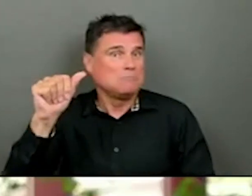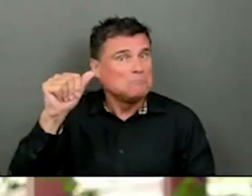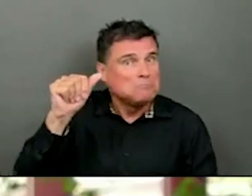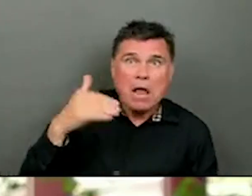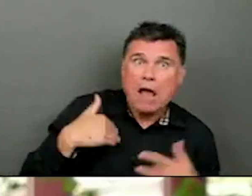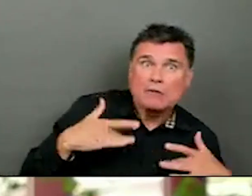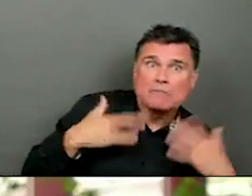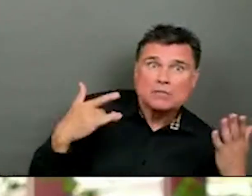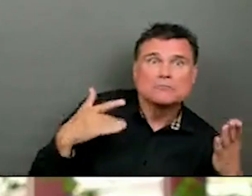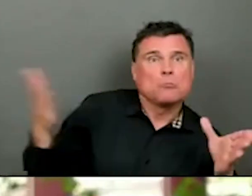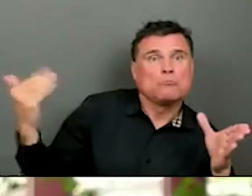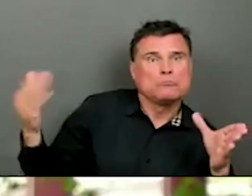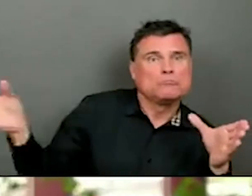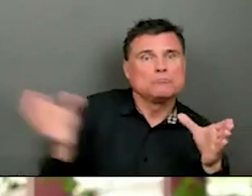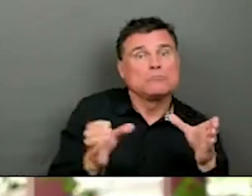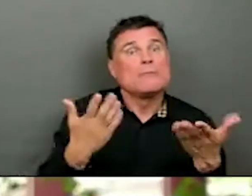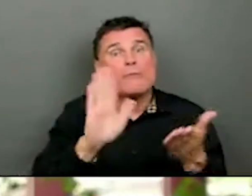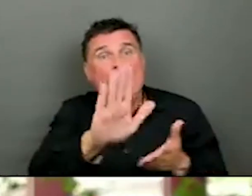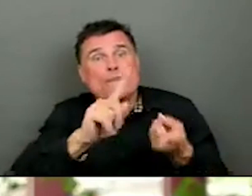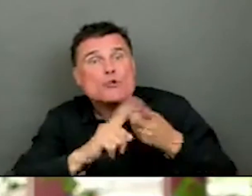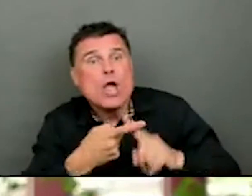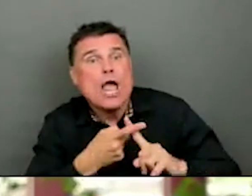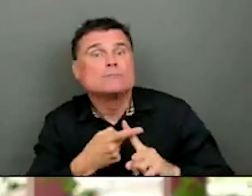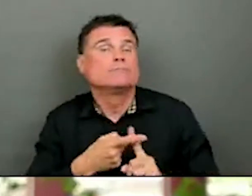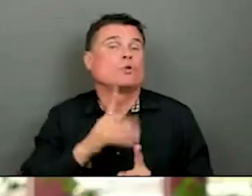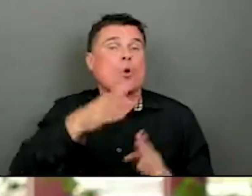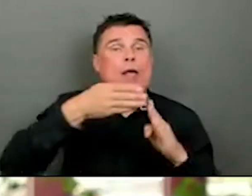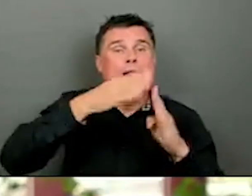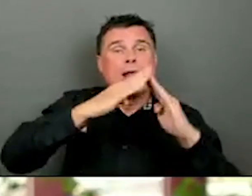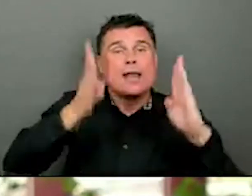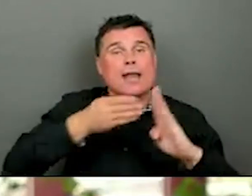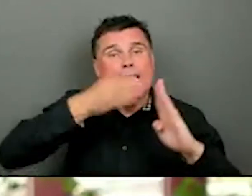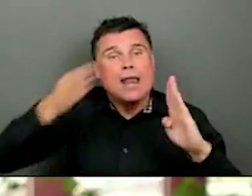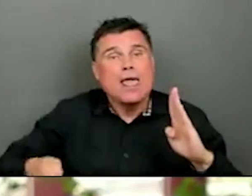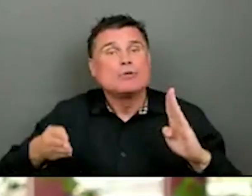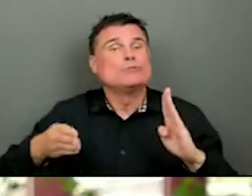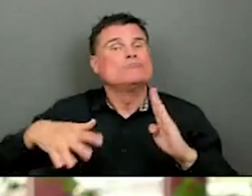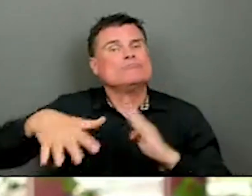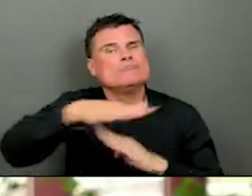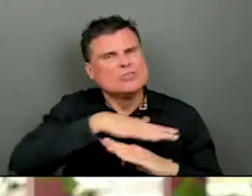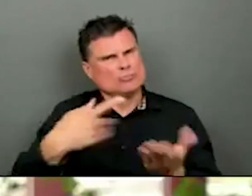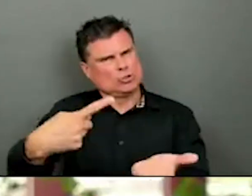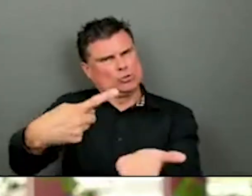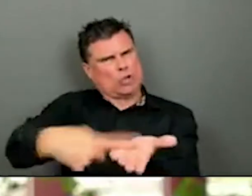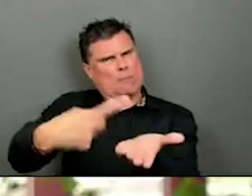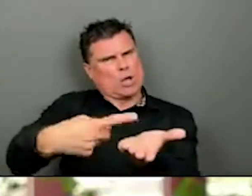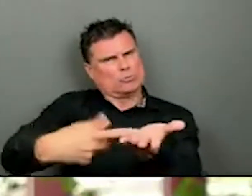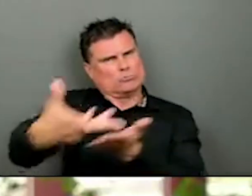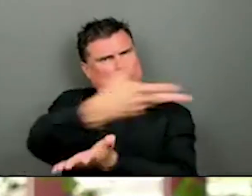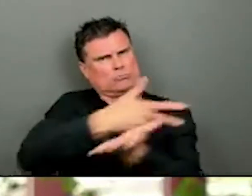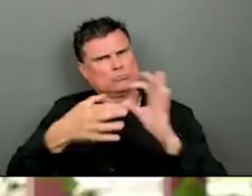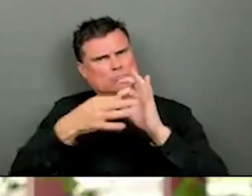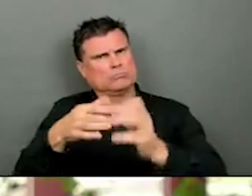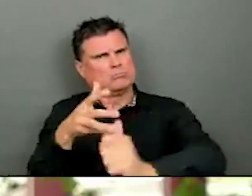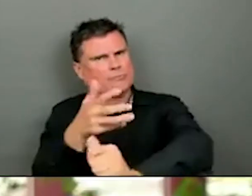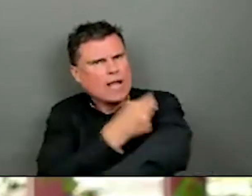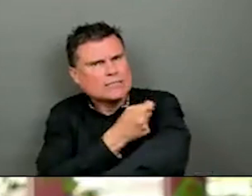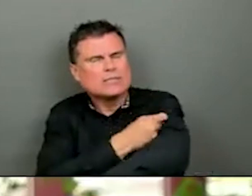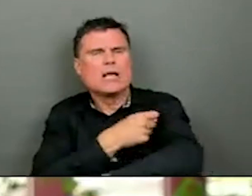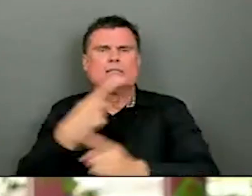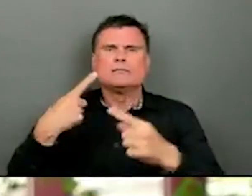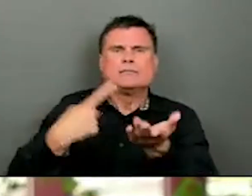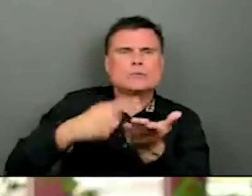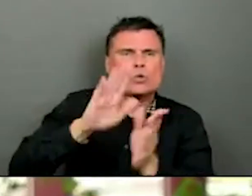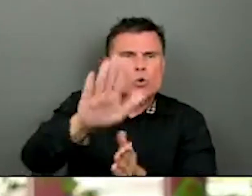your friends, your family, your neighbors. Have a conversation with your primary care providers. Make sure that you have the information that